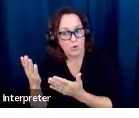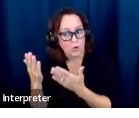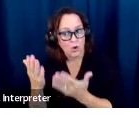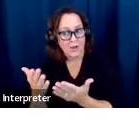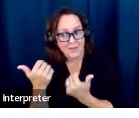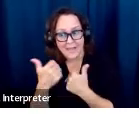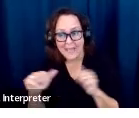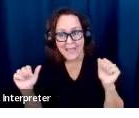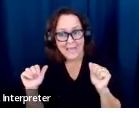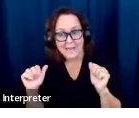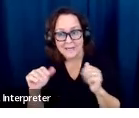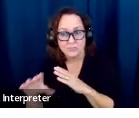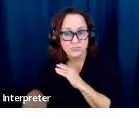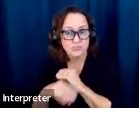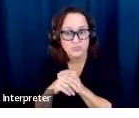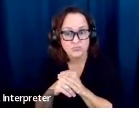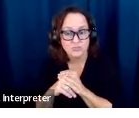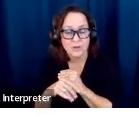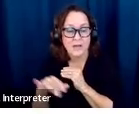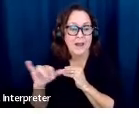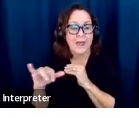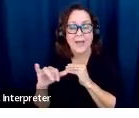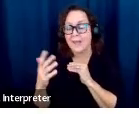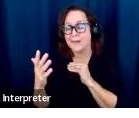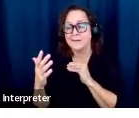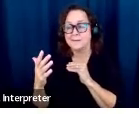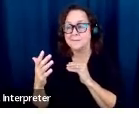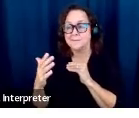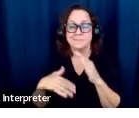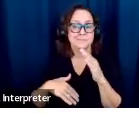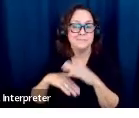added bonuses, like they will provide so many